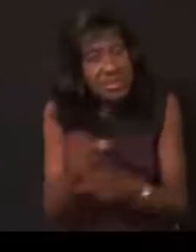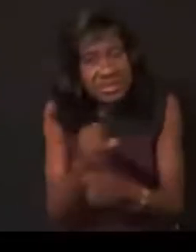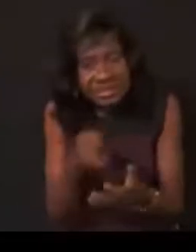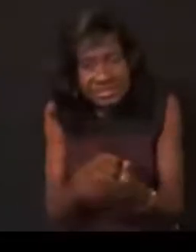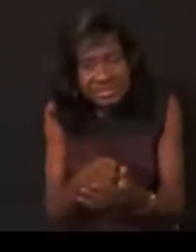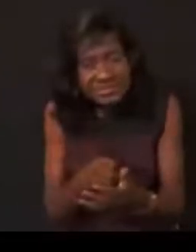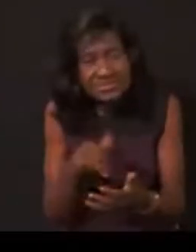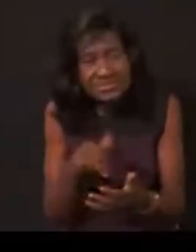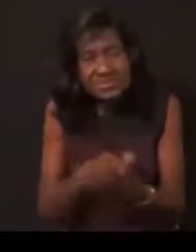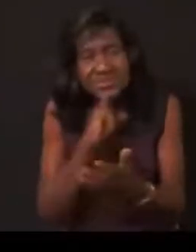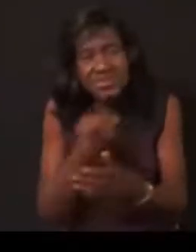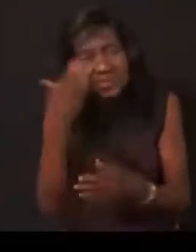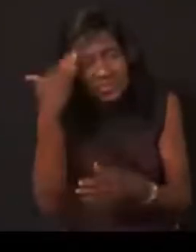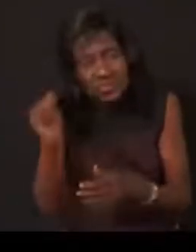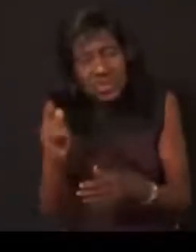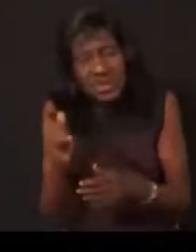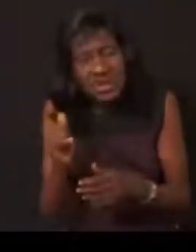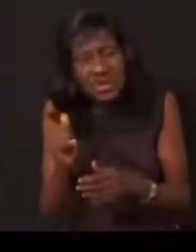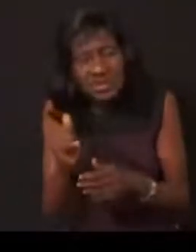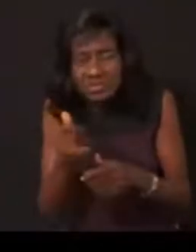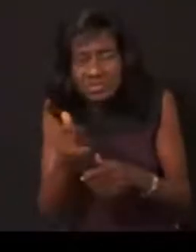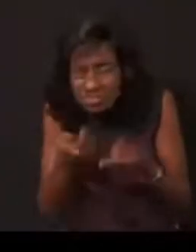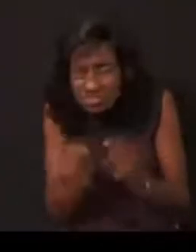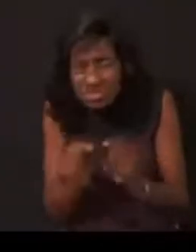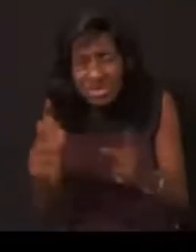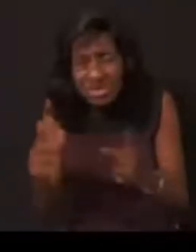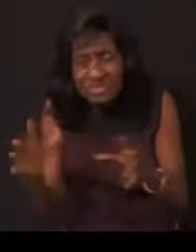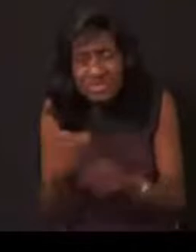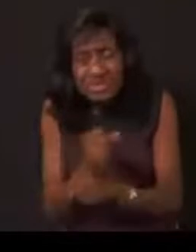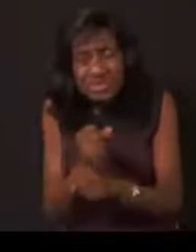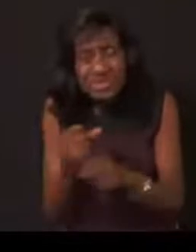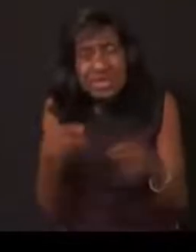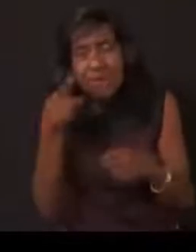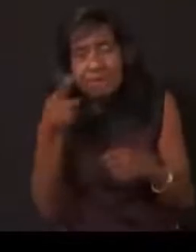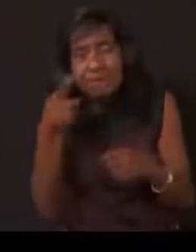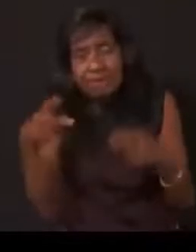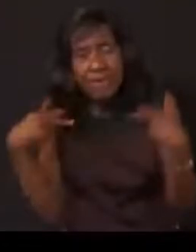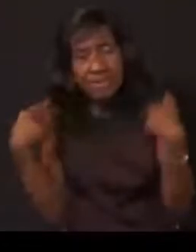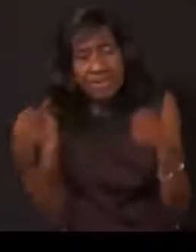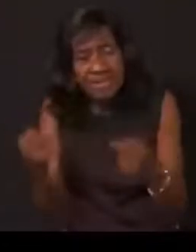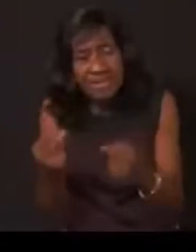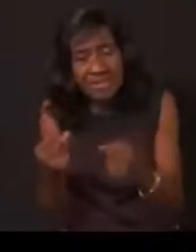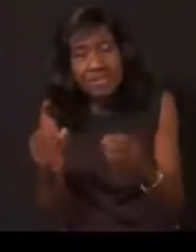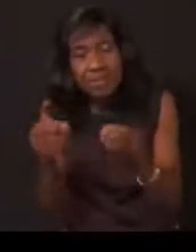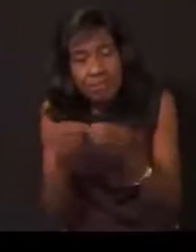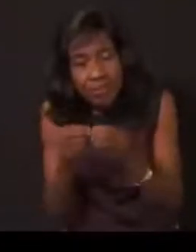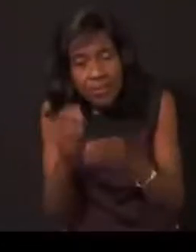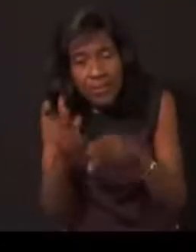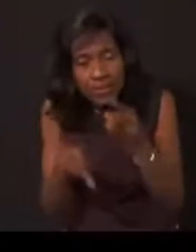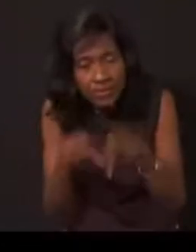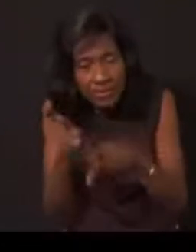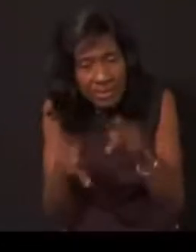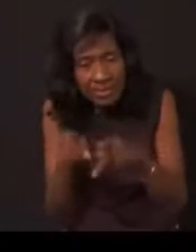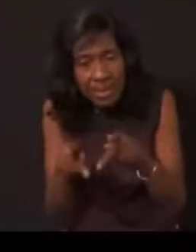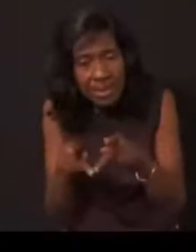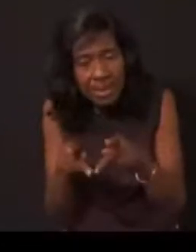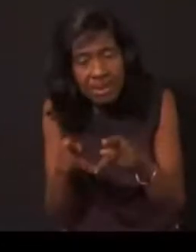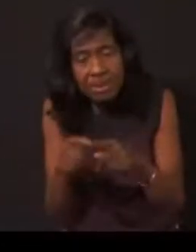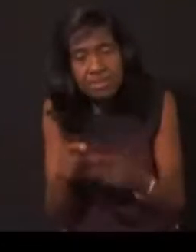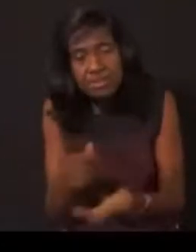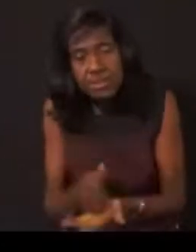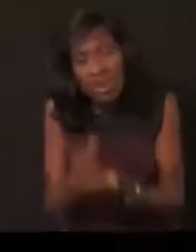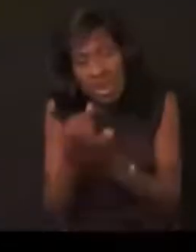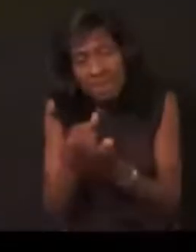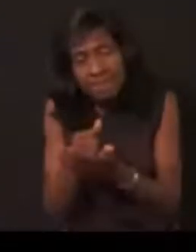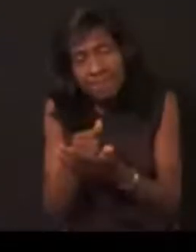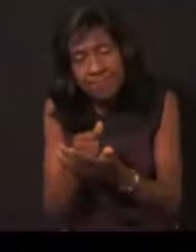we've been pushing to get public health resilience built up and to get the numbers of people necessary. And